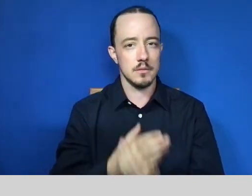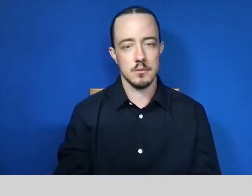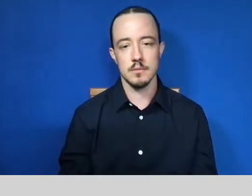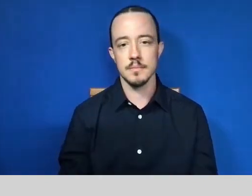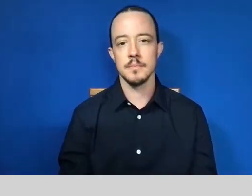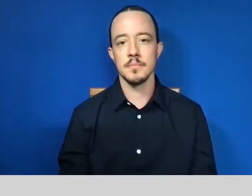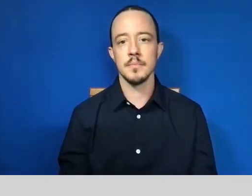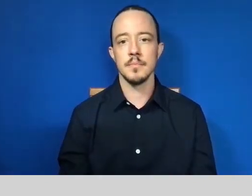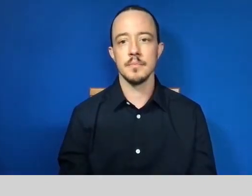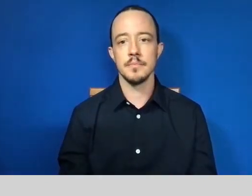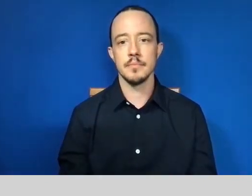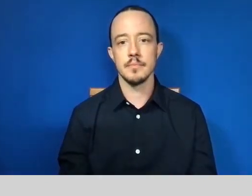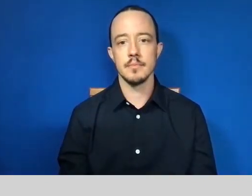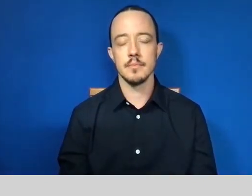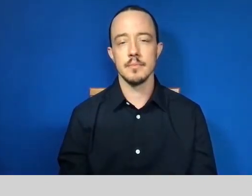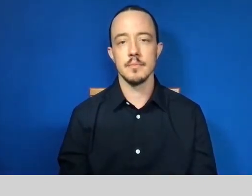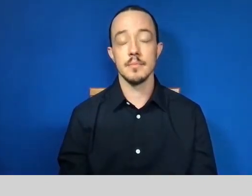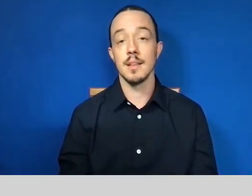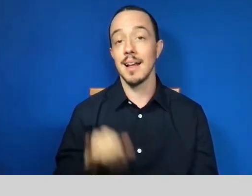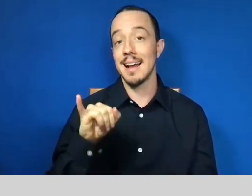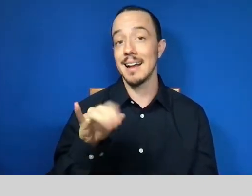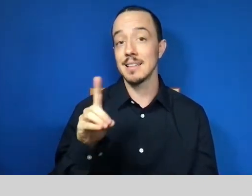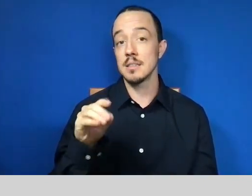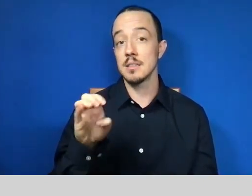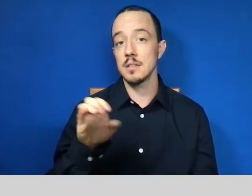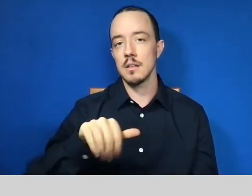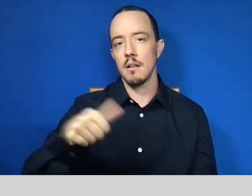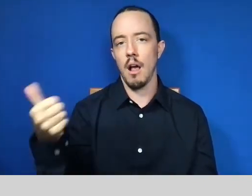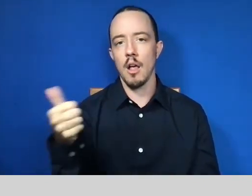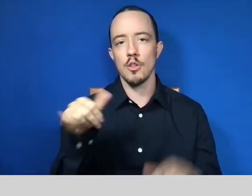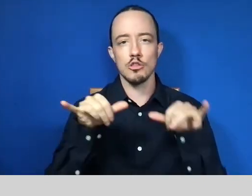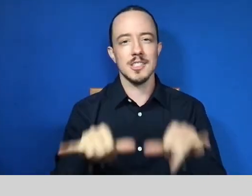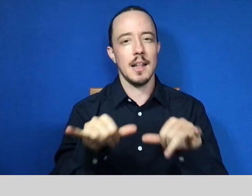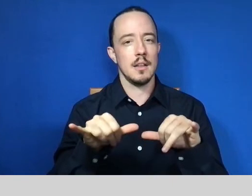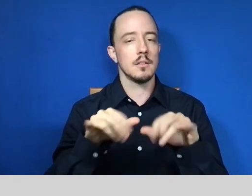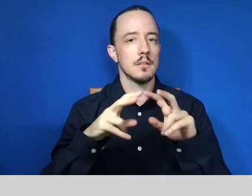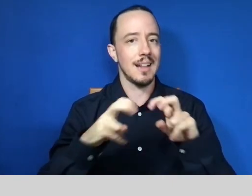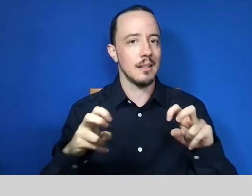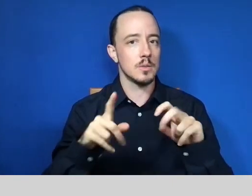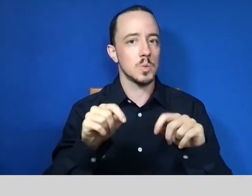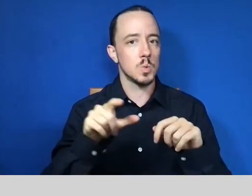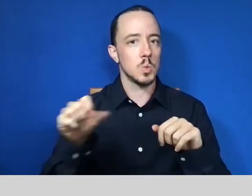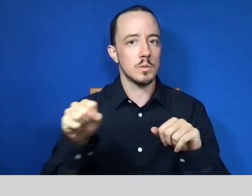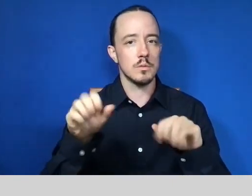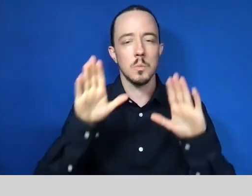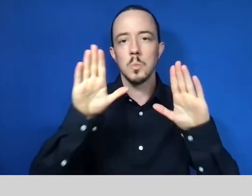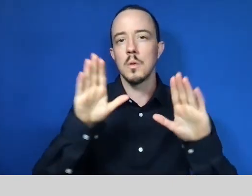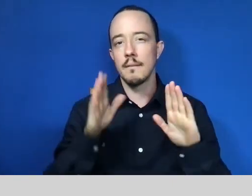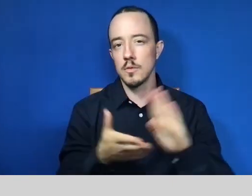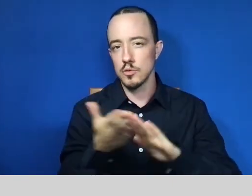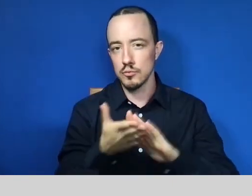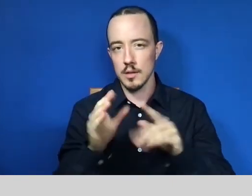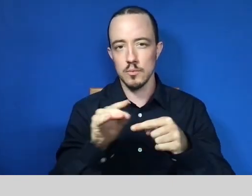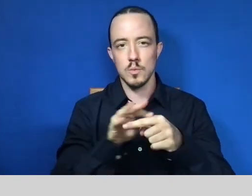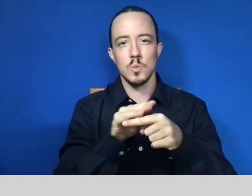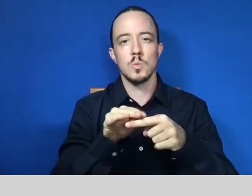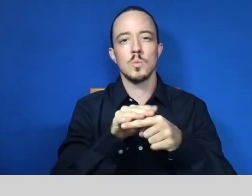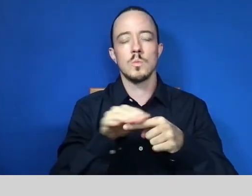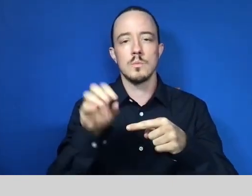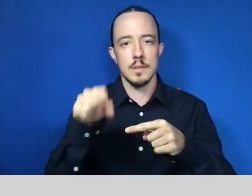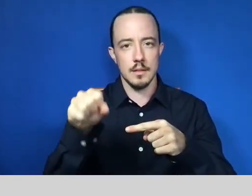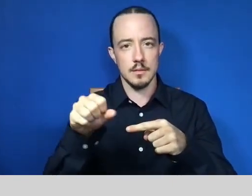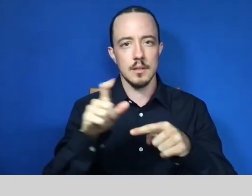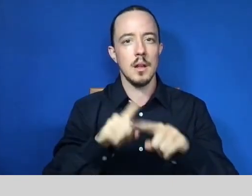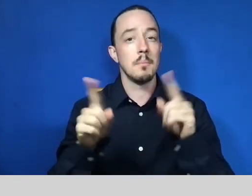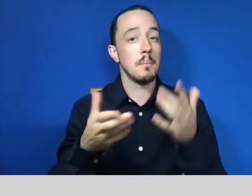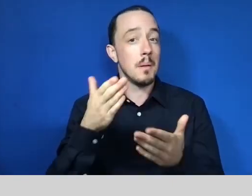we suggest? The IDE and other static code analysis tools are afraid to run our code, but